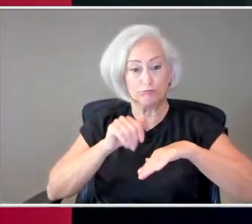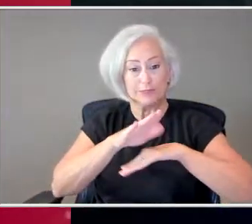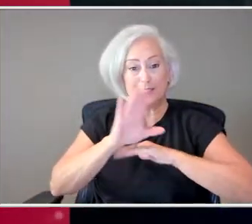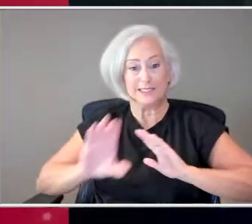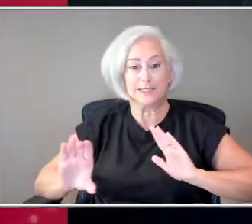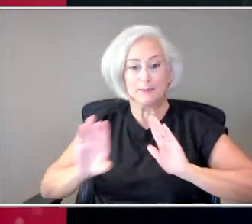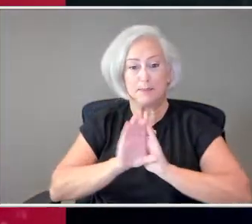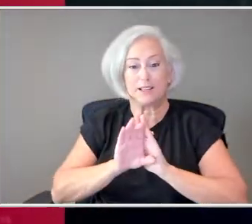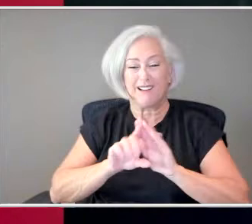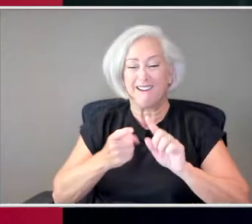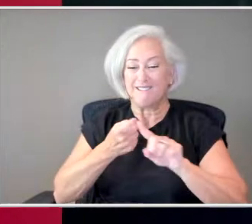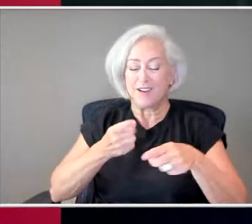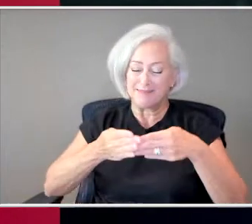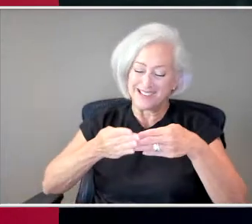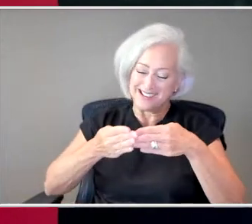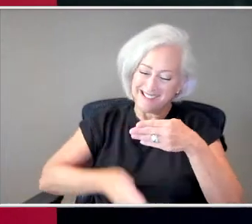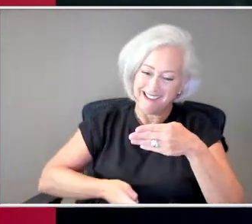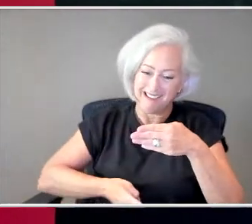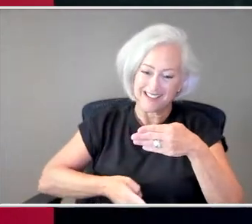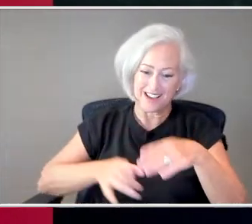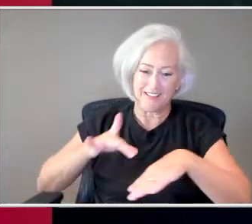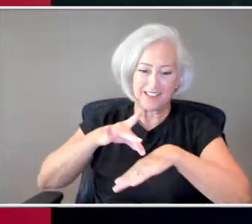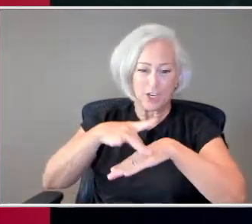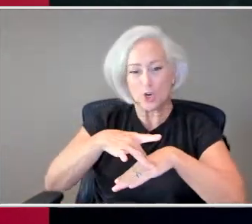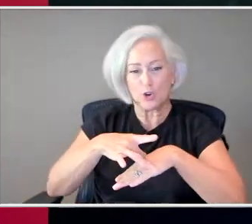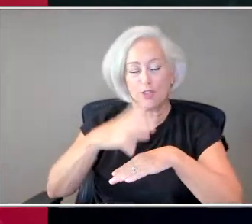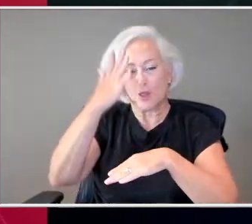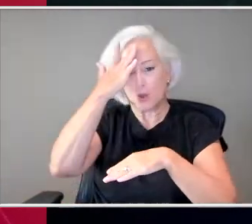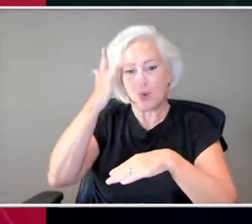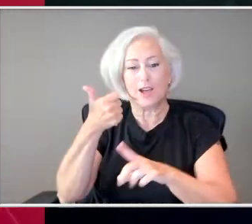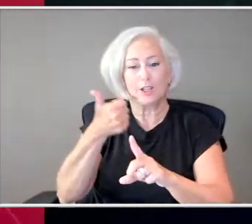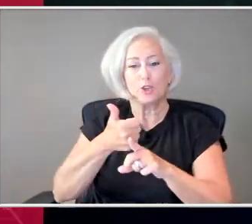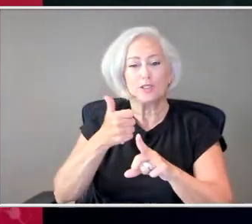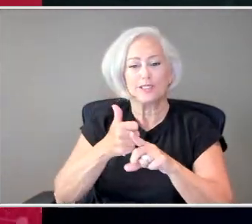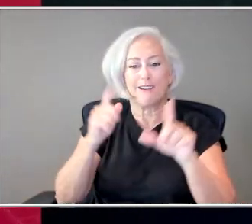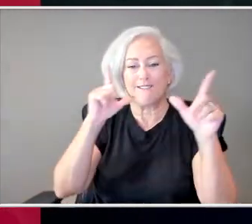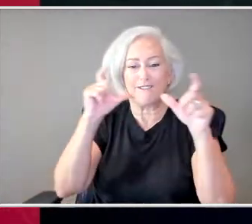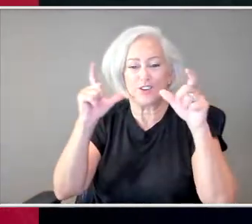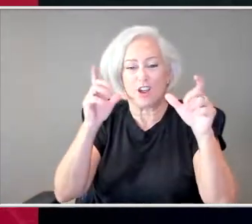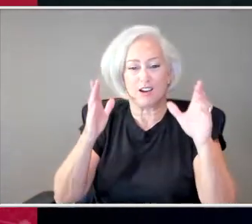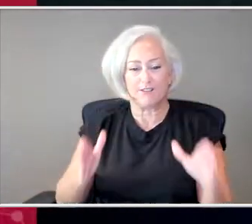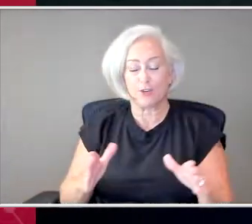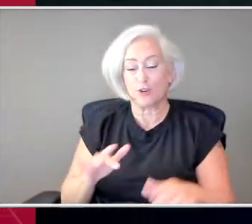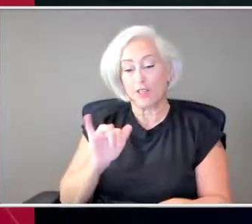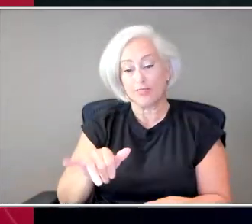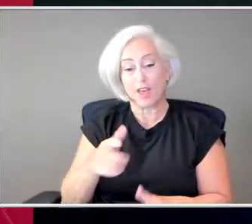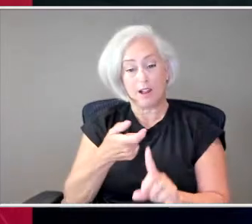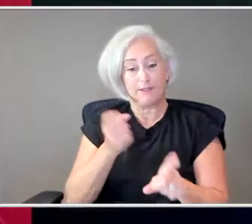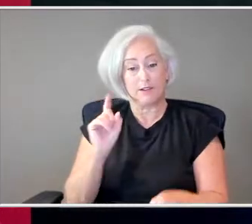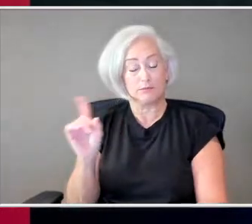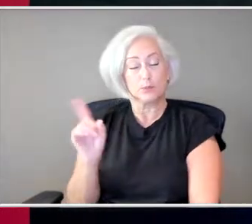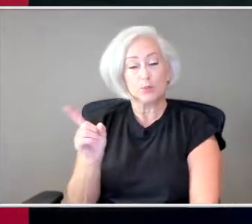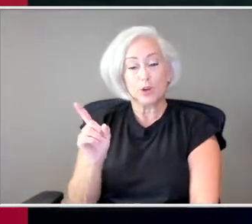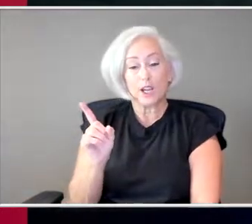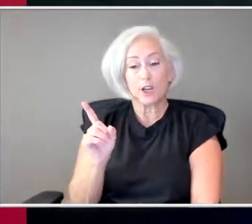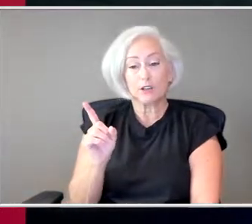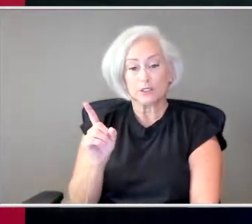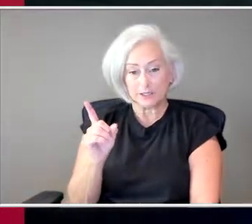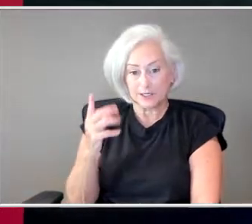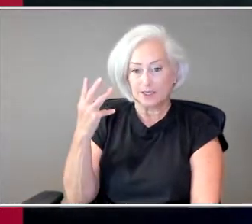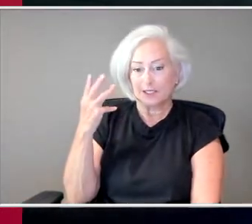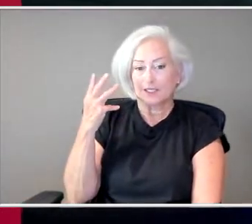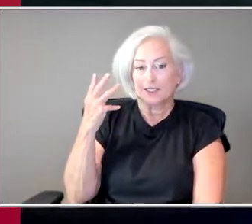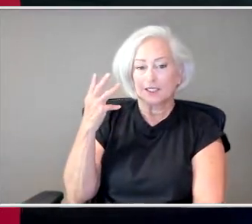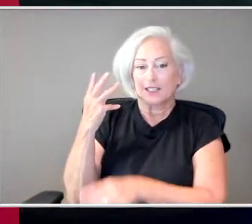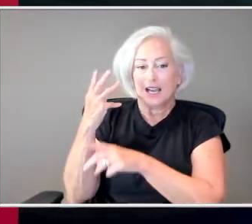earth, because you are also a photographer. Where were these pictures taken? That was taken in outside Chamonix in the mountains on